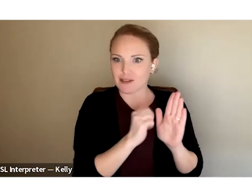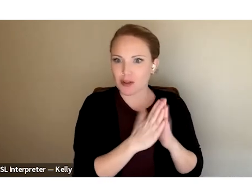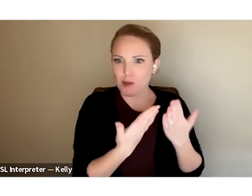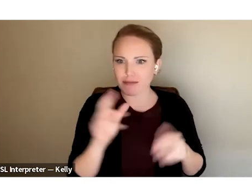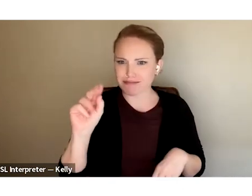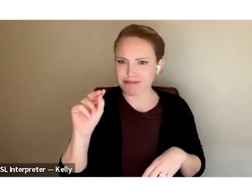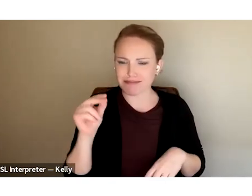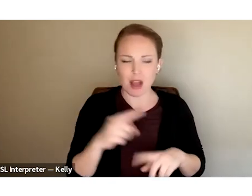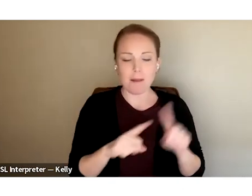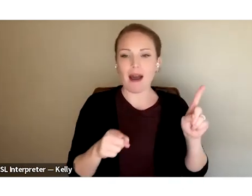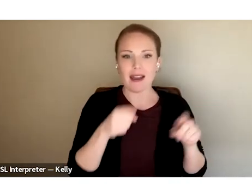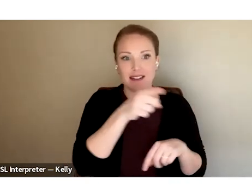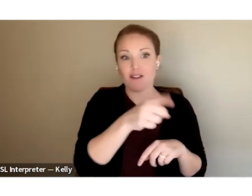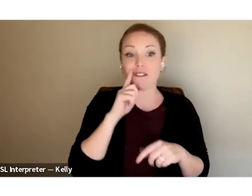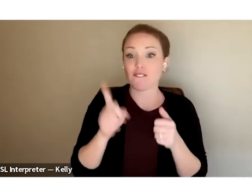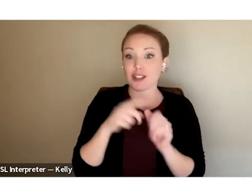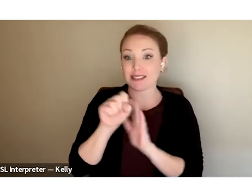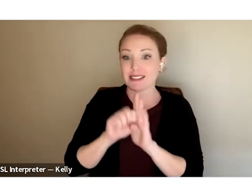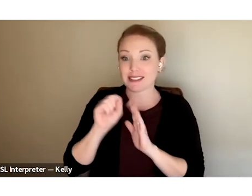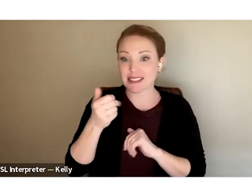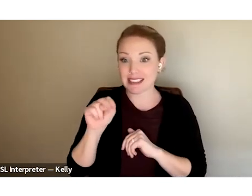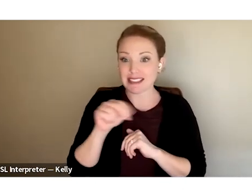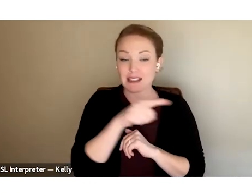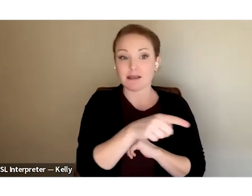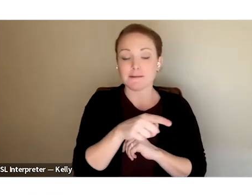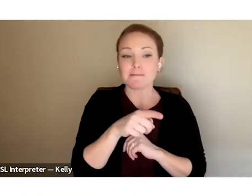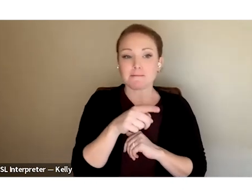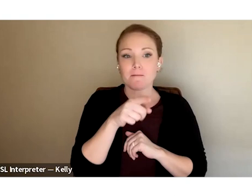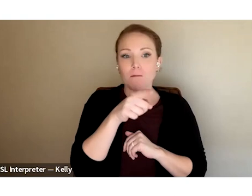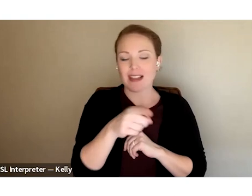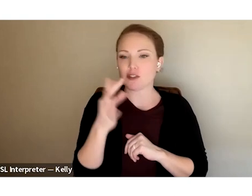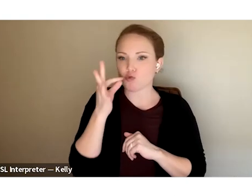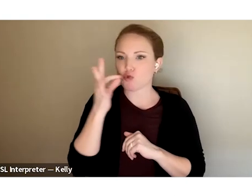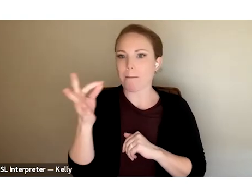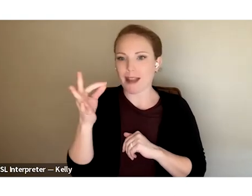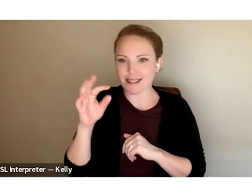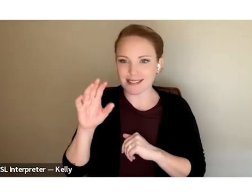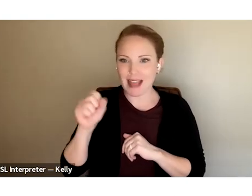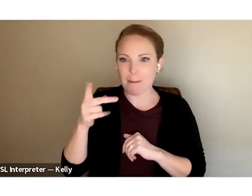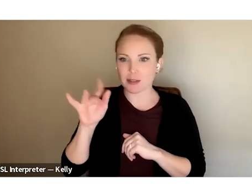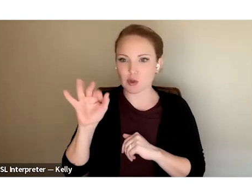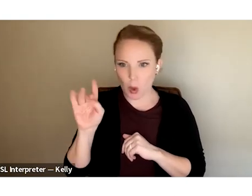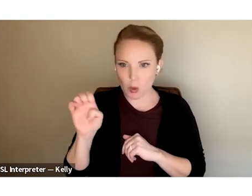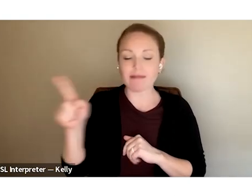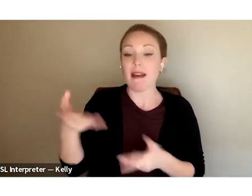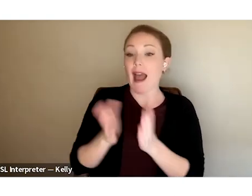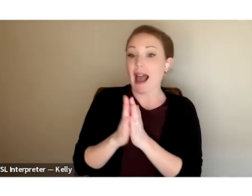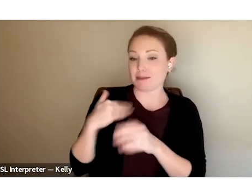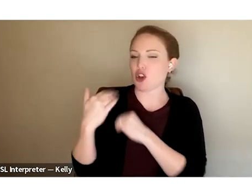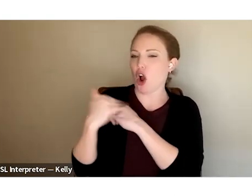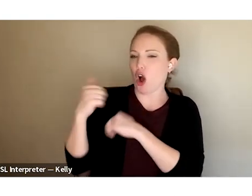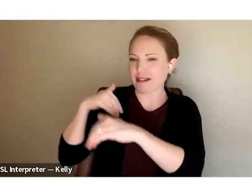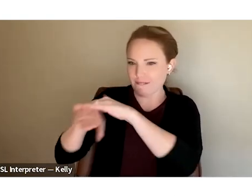strawberries episode? So for the first season of Rami, as he's writing this pilot, he brought me in as a creative advisor. He gets